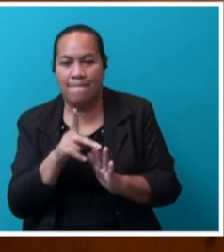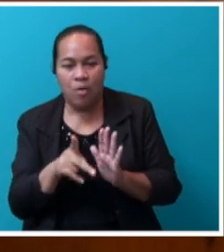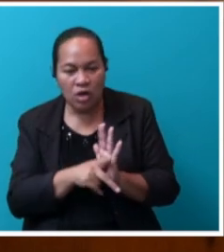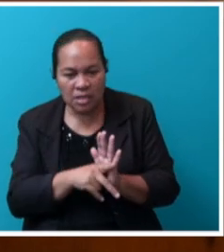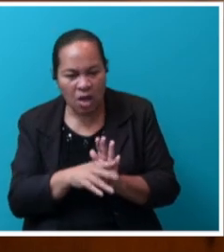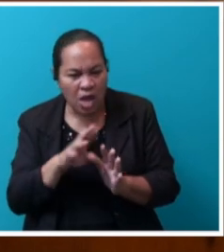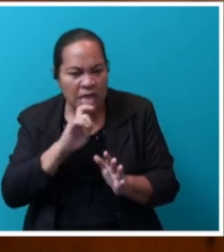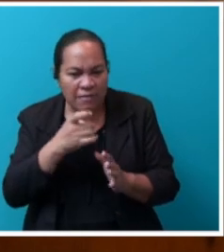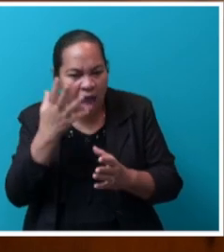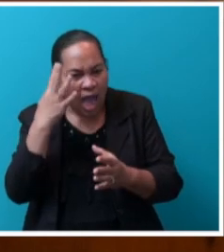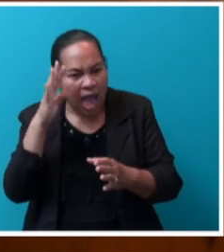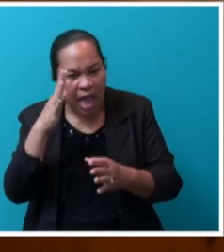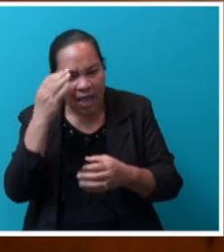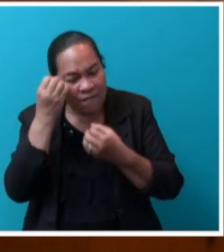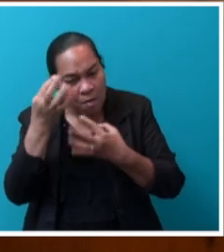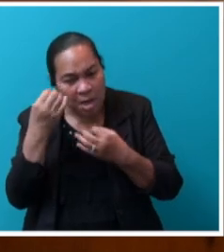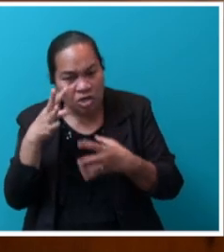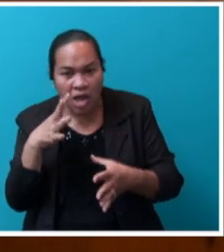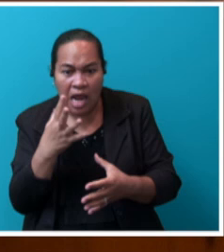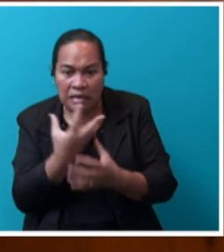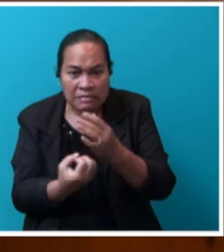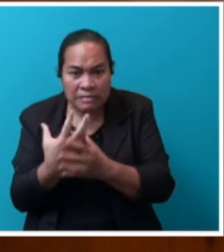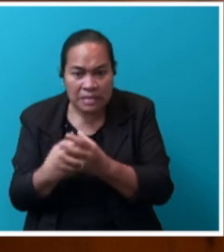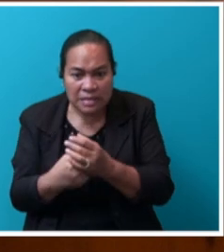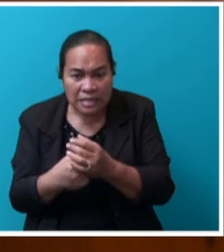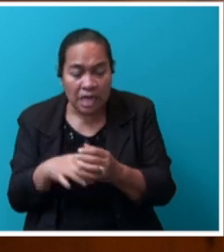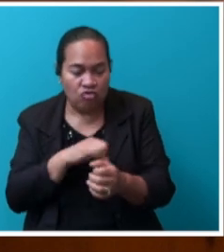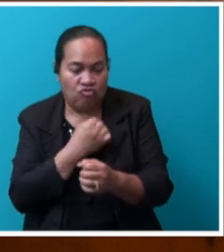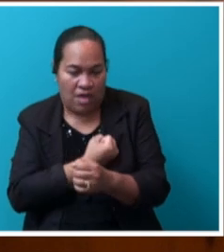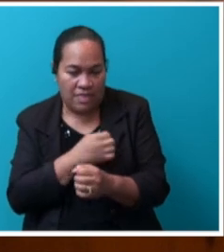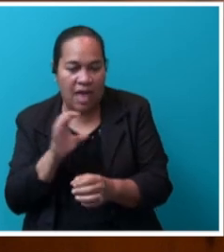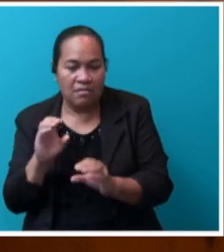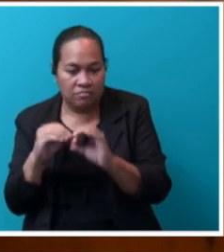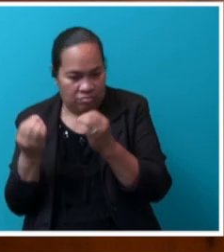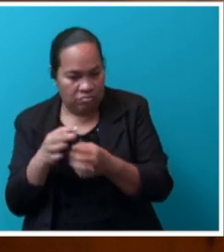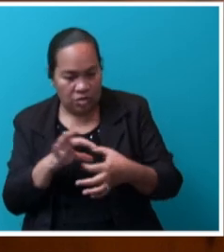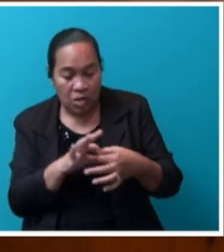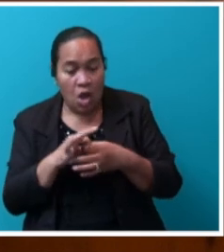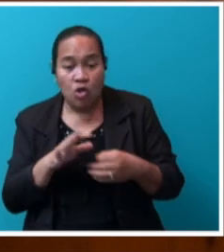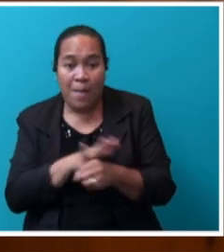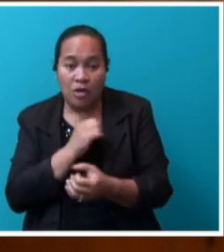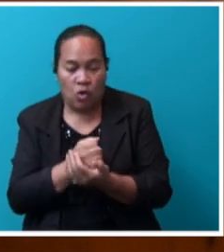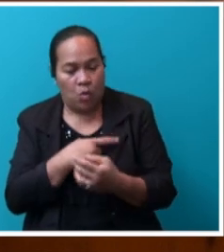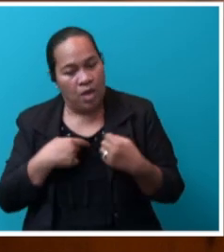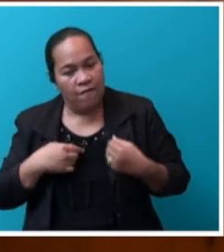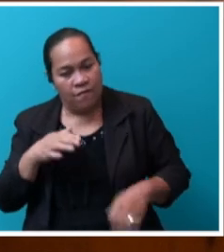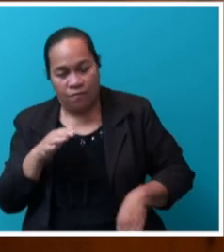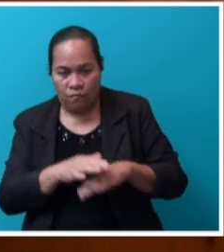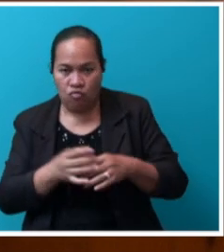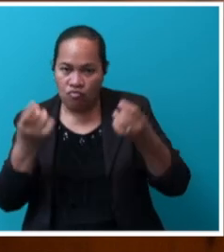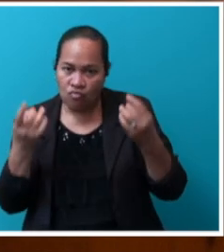gaps, strengthen coordination across agencies, and ensure we are fully prepared to meet our international